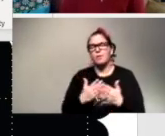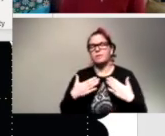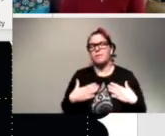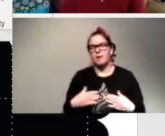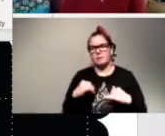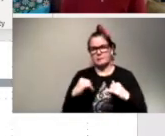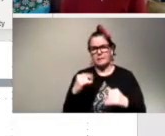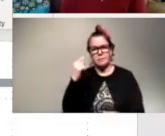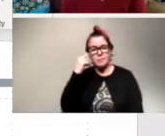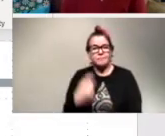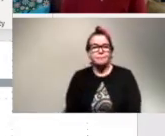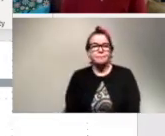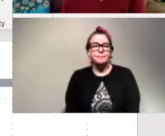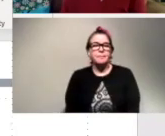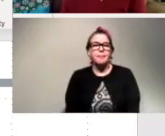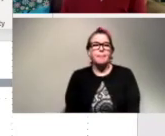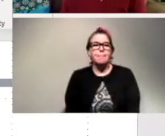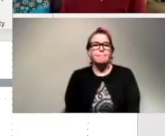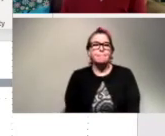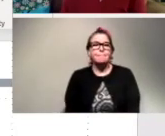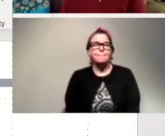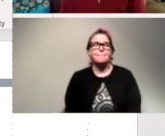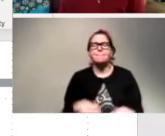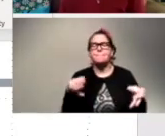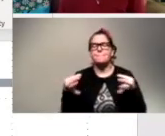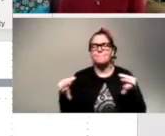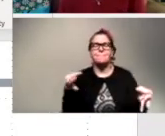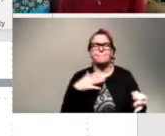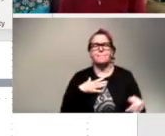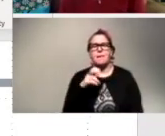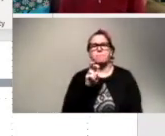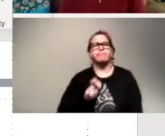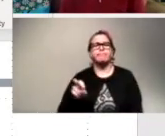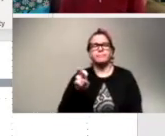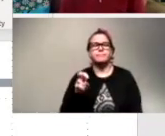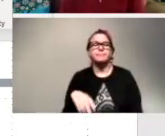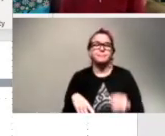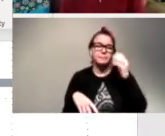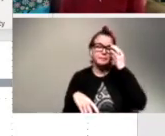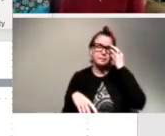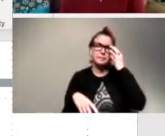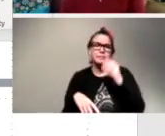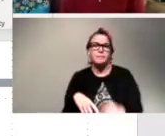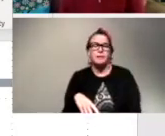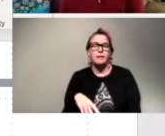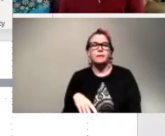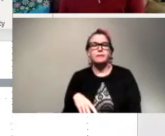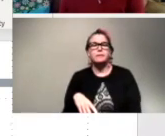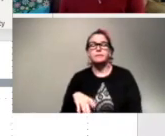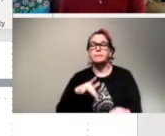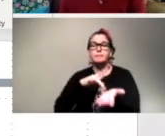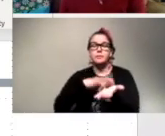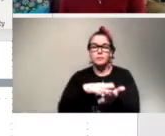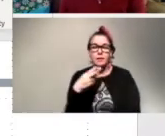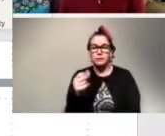body. And so, just a very brief rundown of my career path. It was really in middle school and